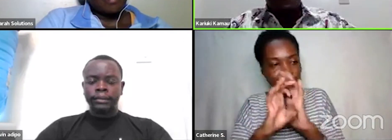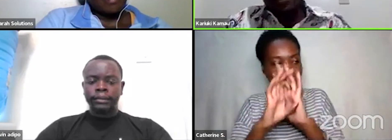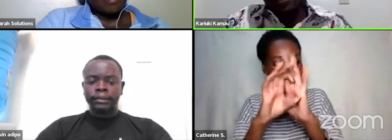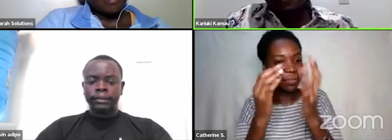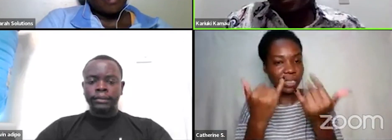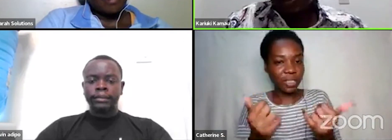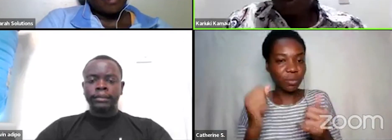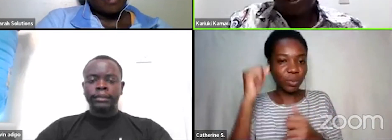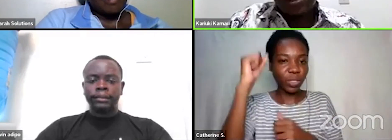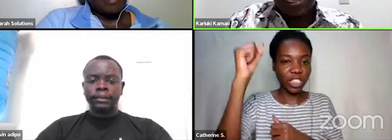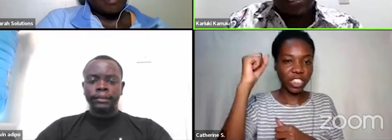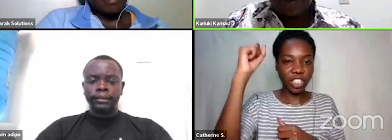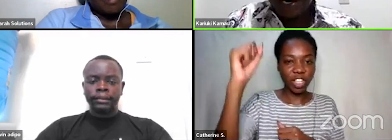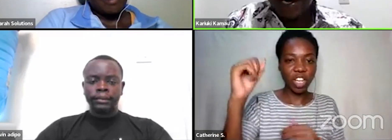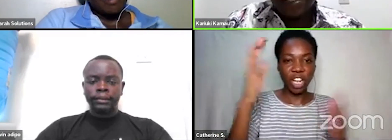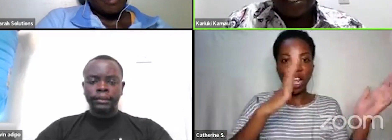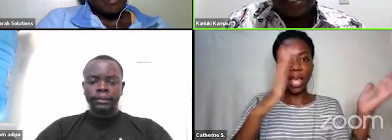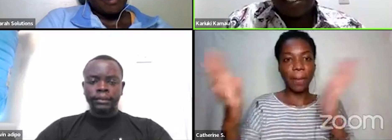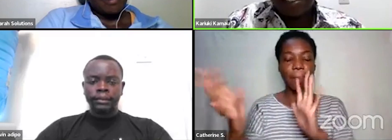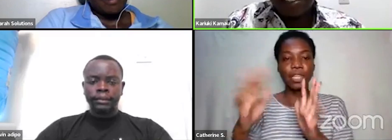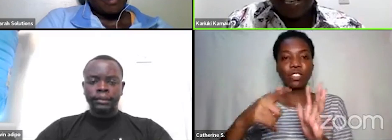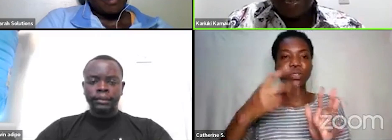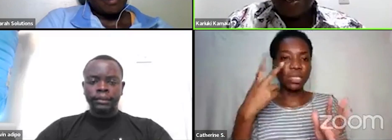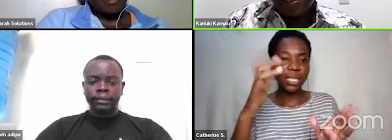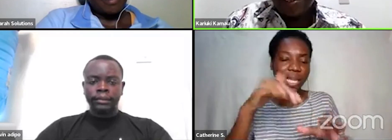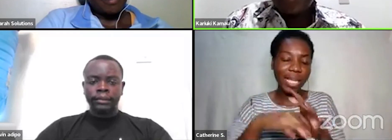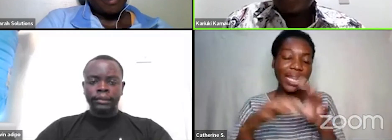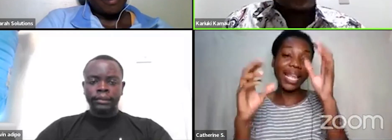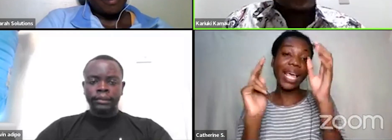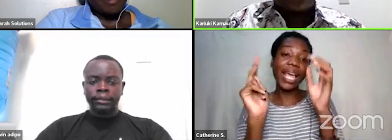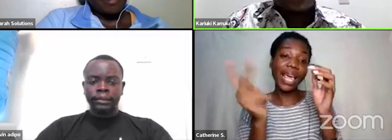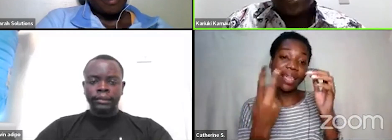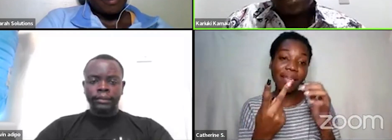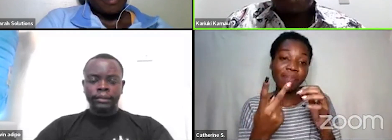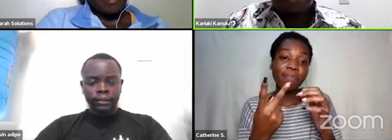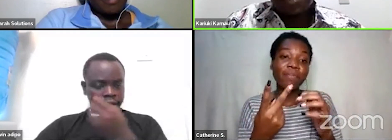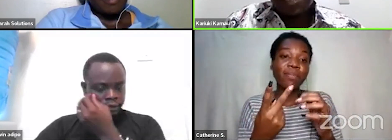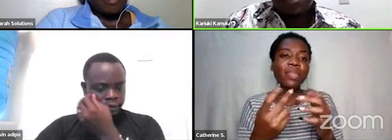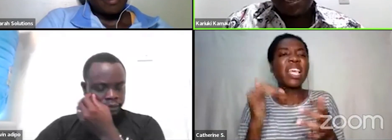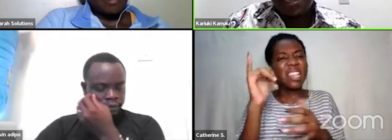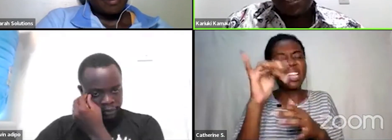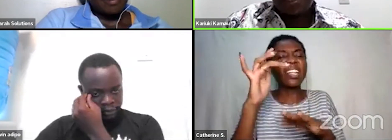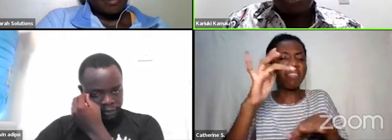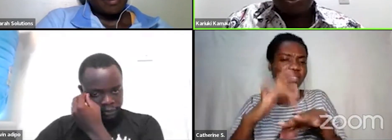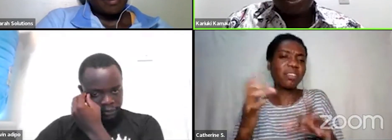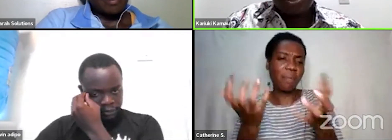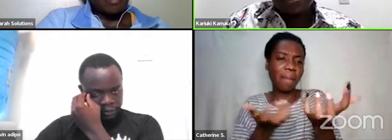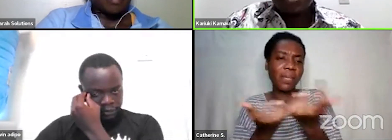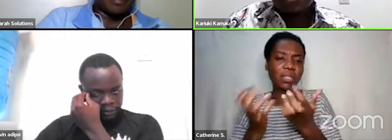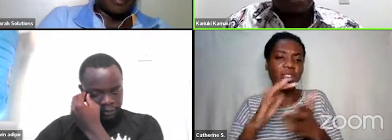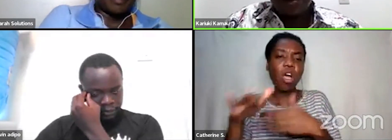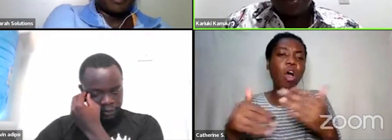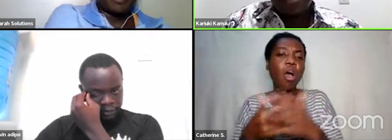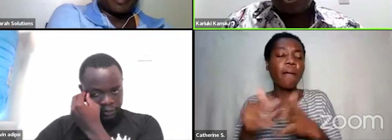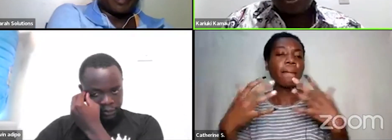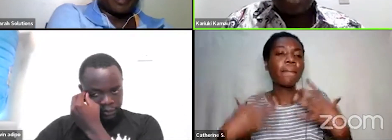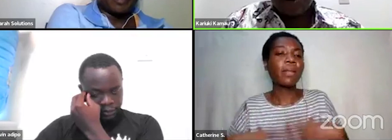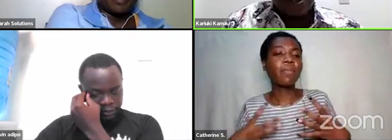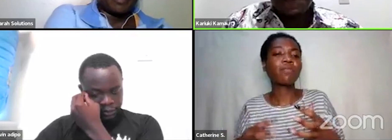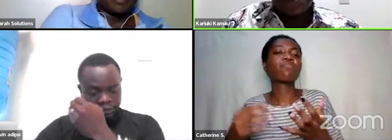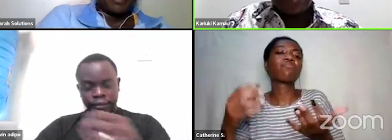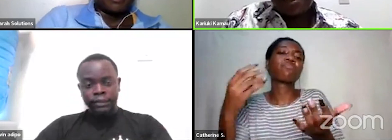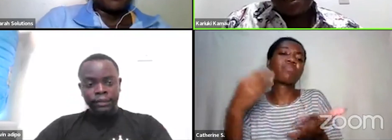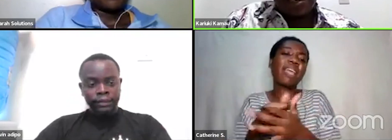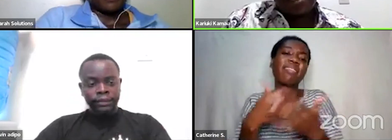the political climate that you are seeing in our country, that is Kenya, that is affecting business. Everybody, the purchasing power is